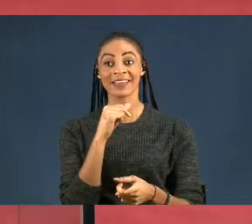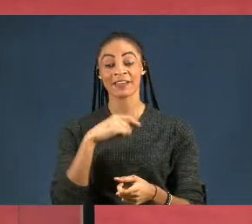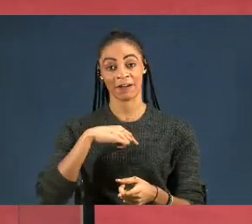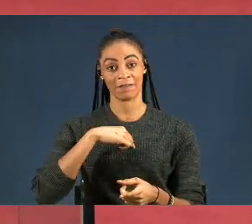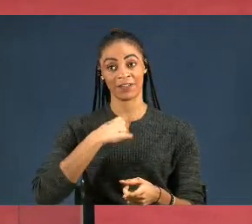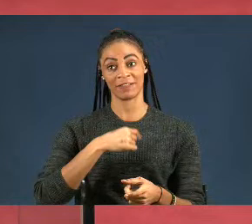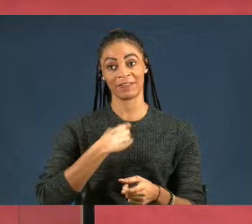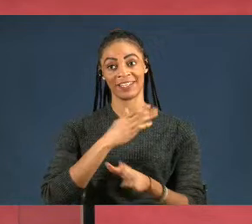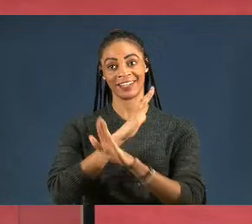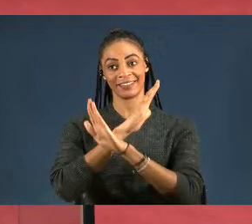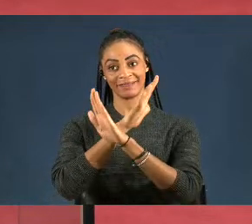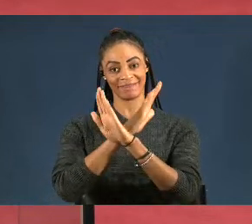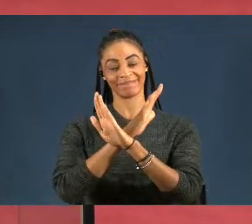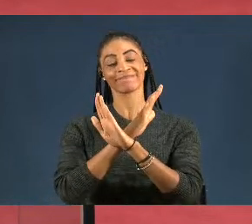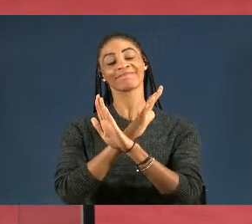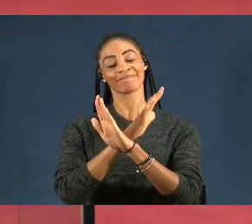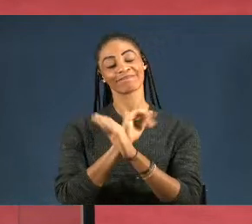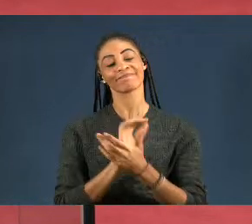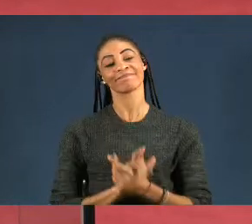anacheka?